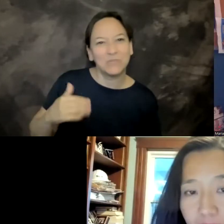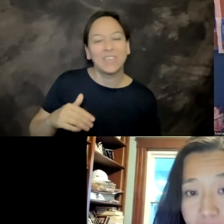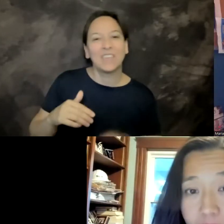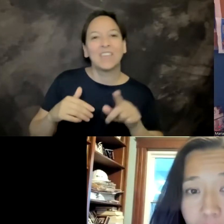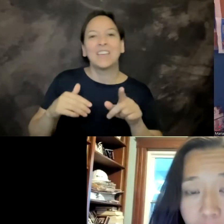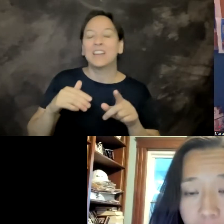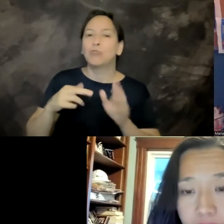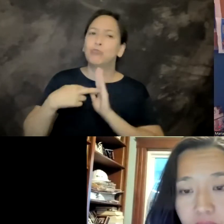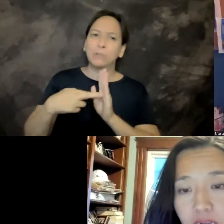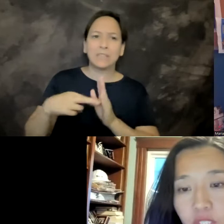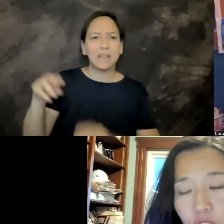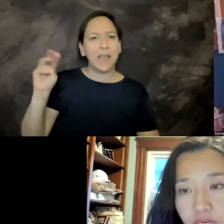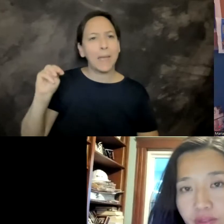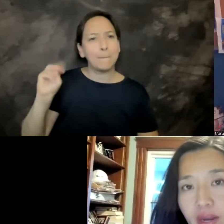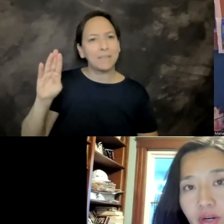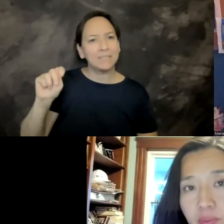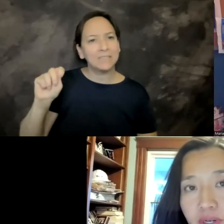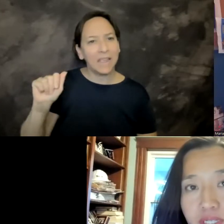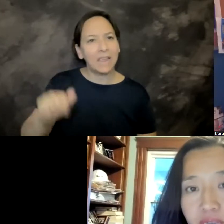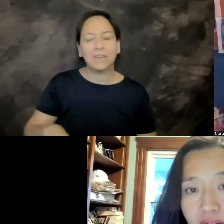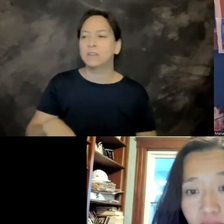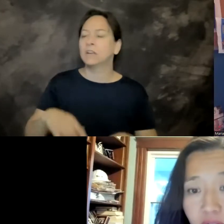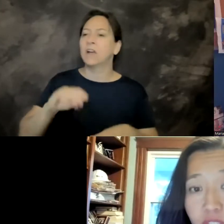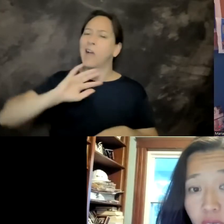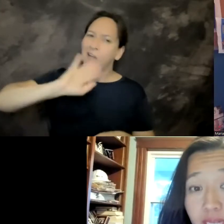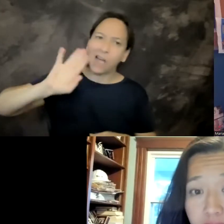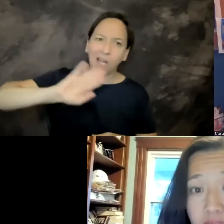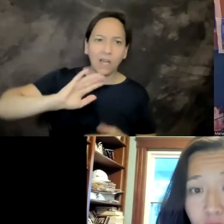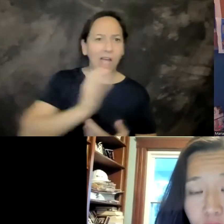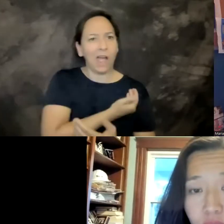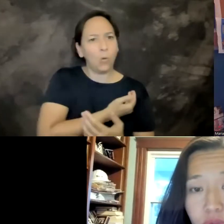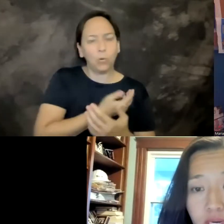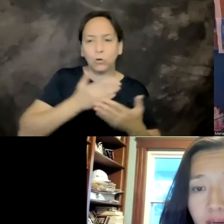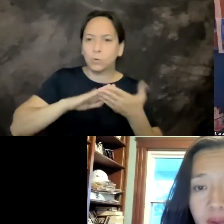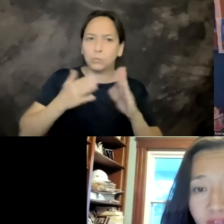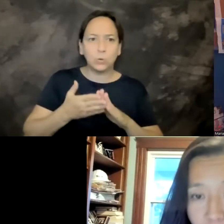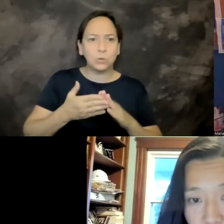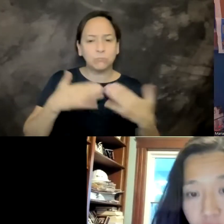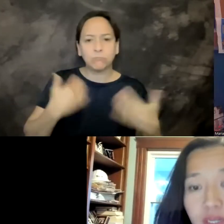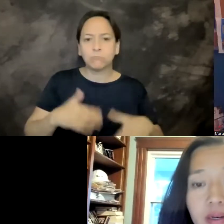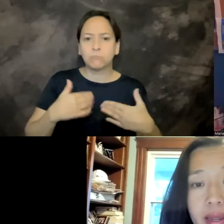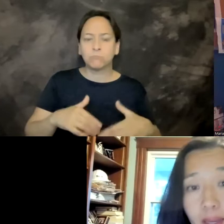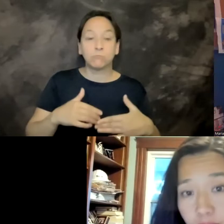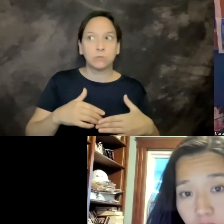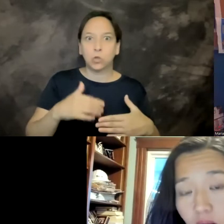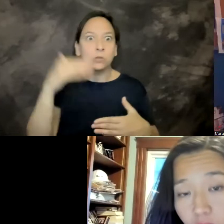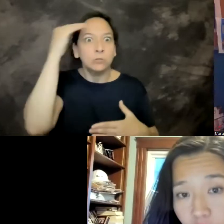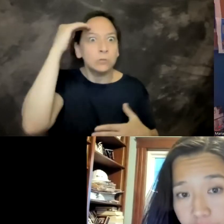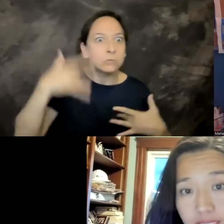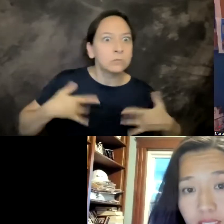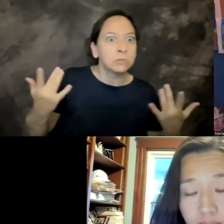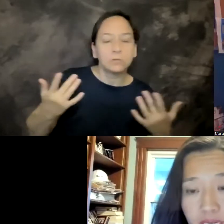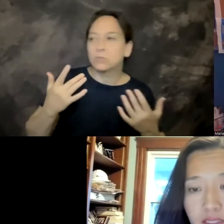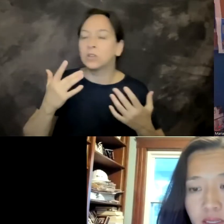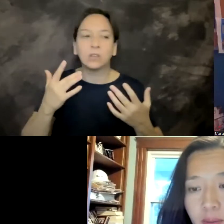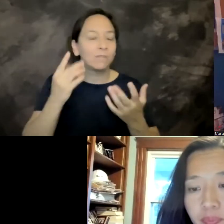the MBTA and ensuring that our communities have direct access to information and all of the